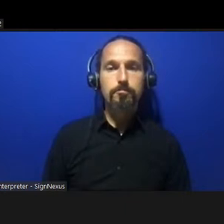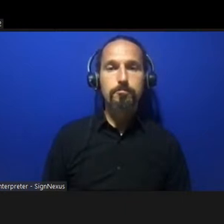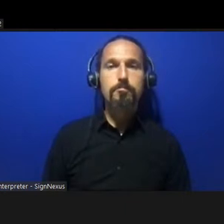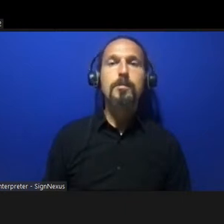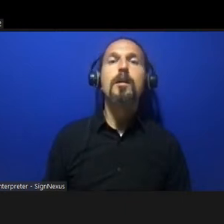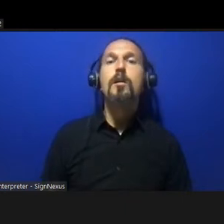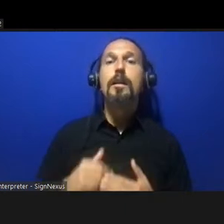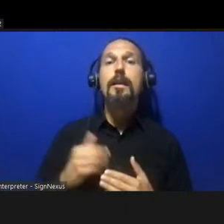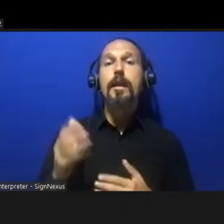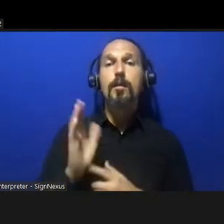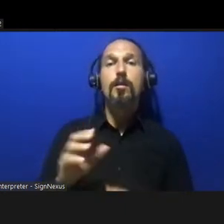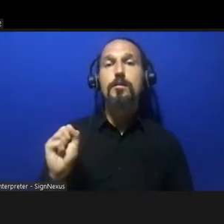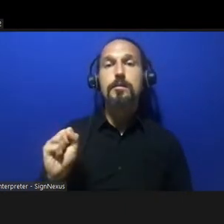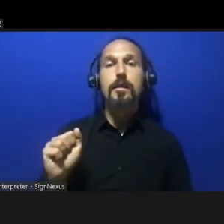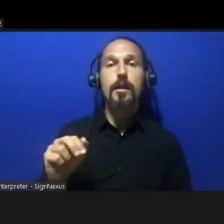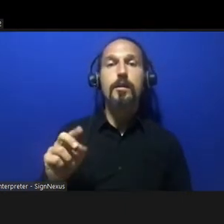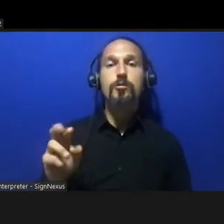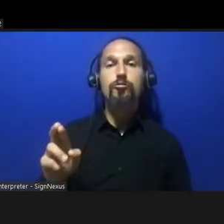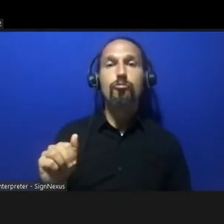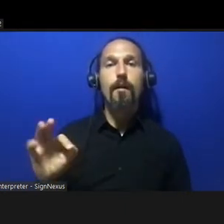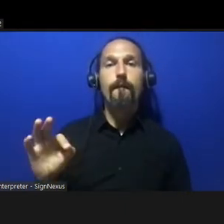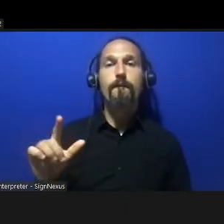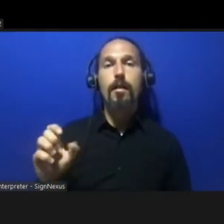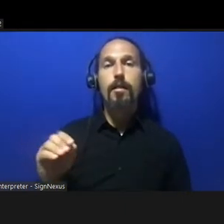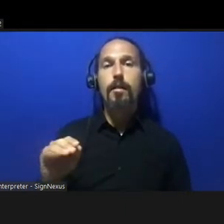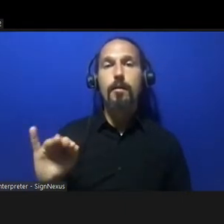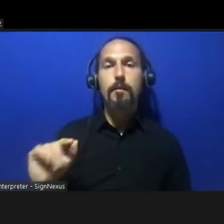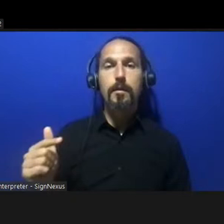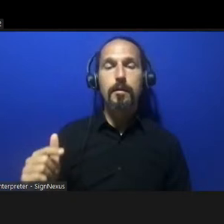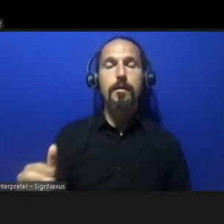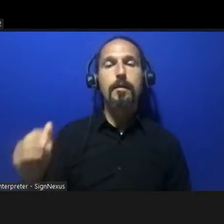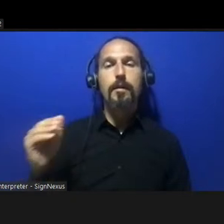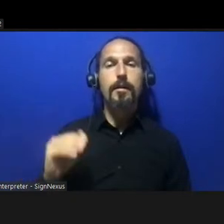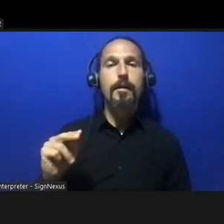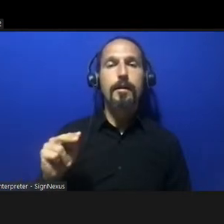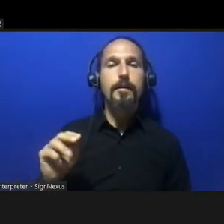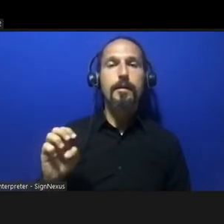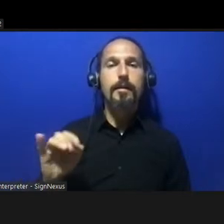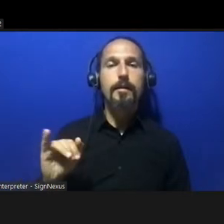our next speaker is sandra fleming followed by neil williams